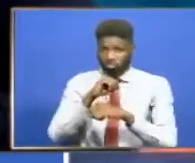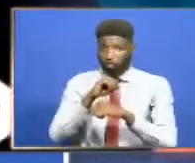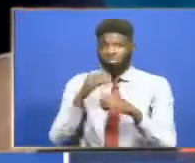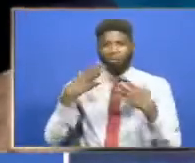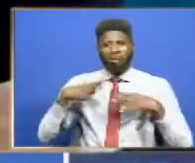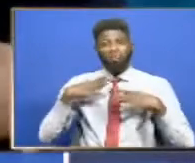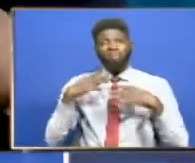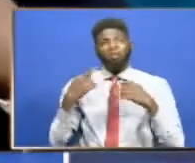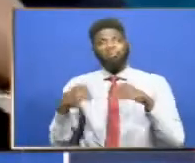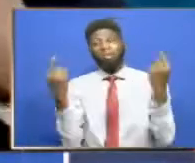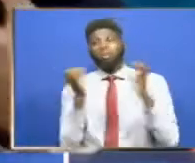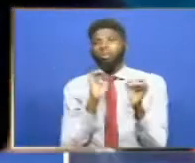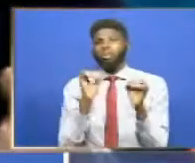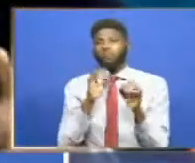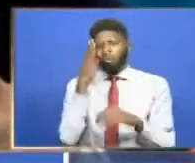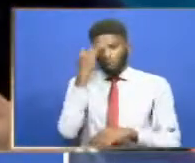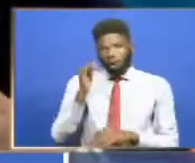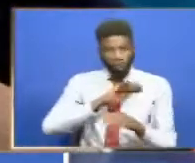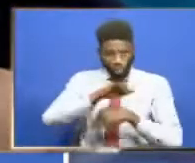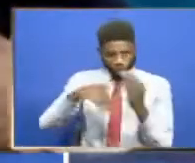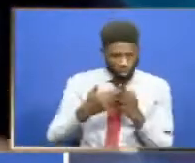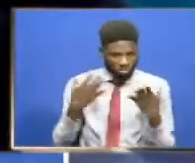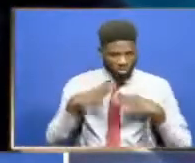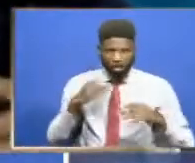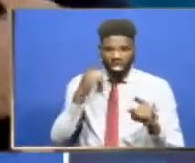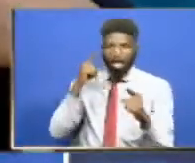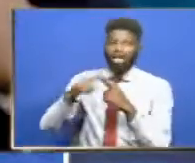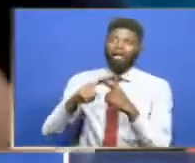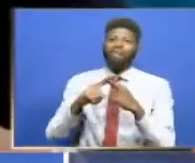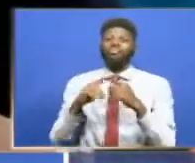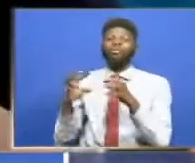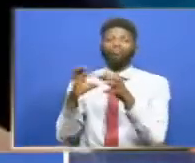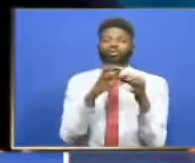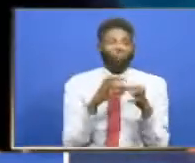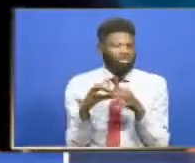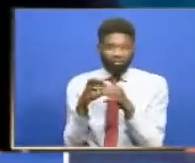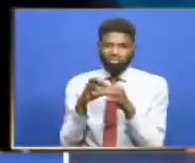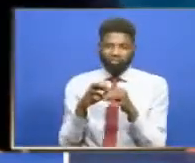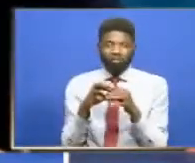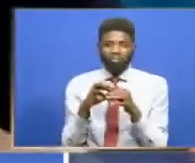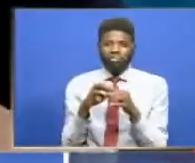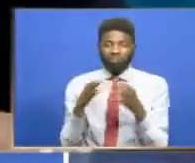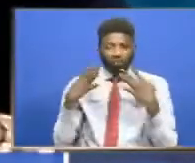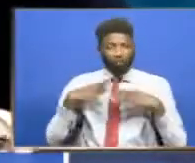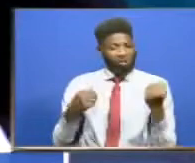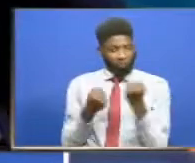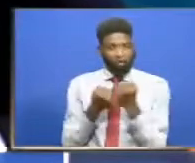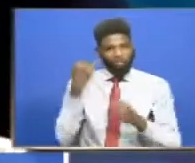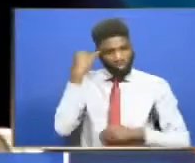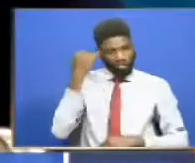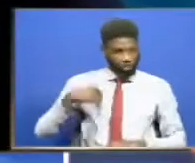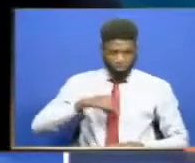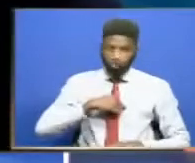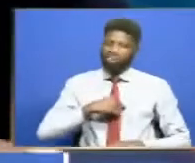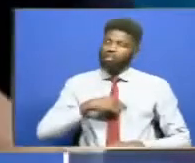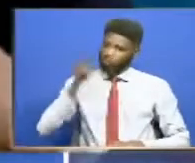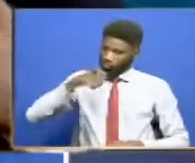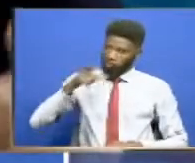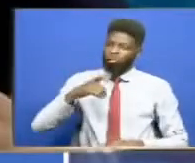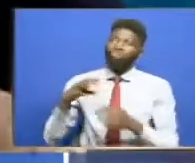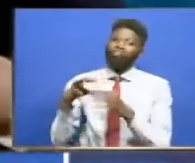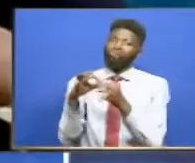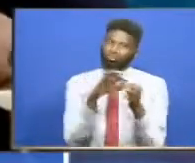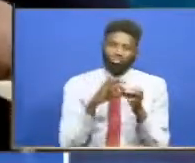country. Everybody supports the idea that we should be unified as a country and we should have a stable environment that